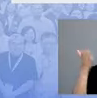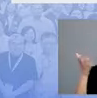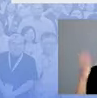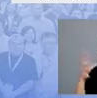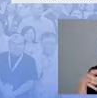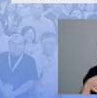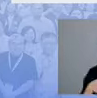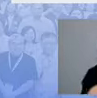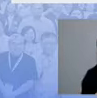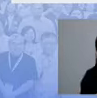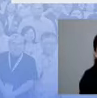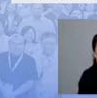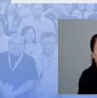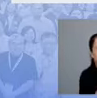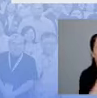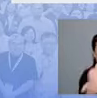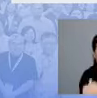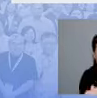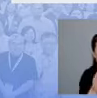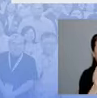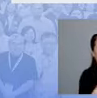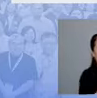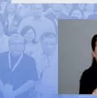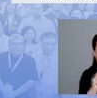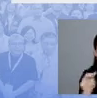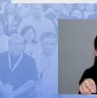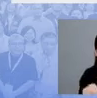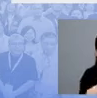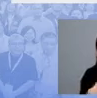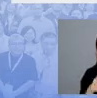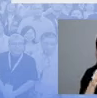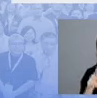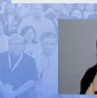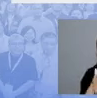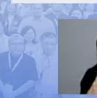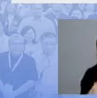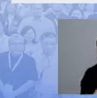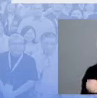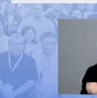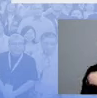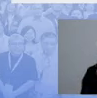will help Dr. Khairul to monitor the national plan, the empowerment